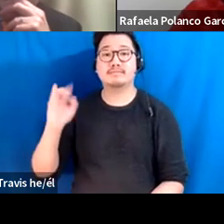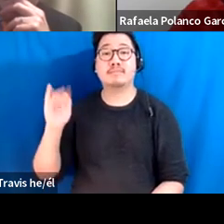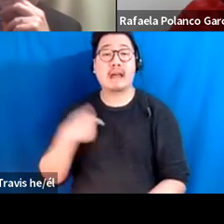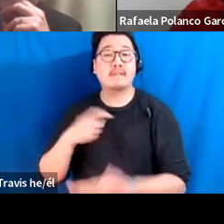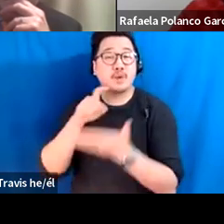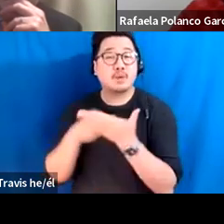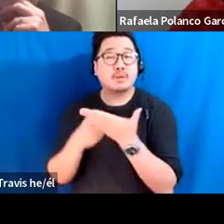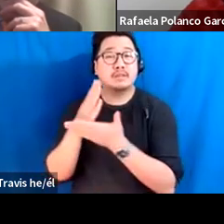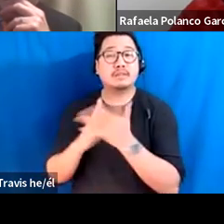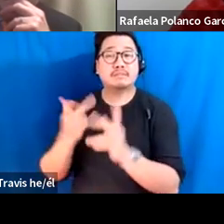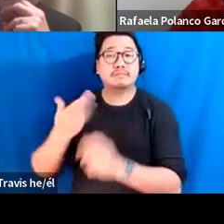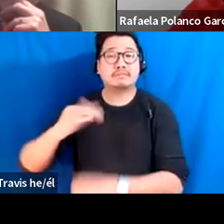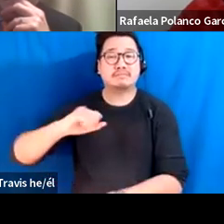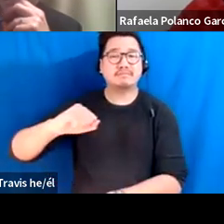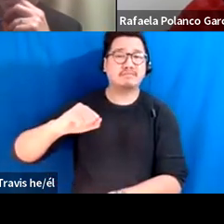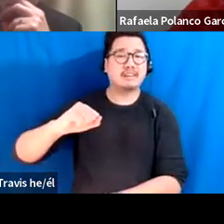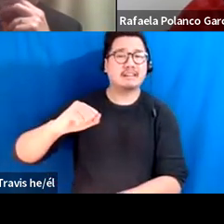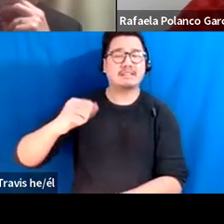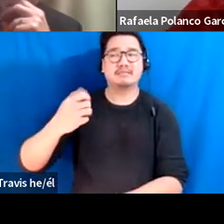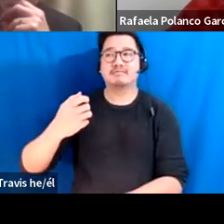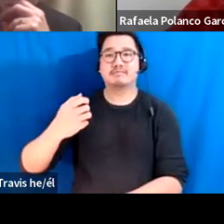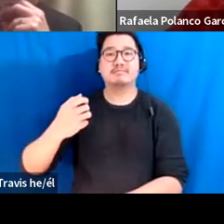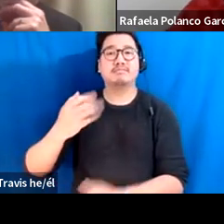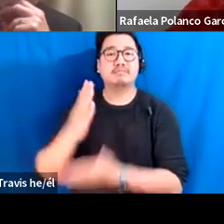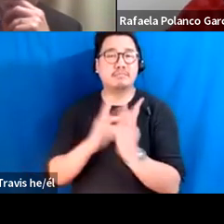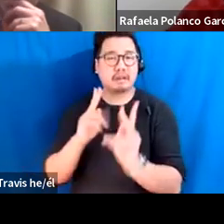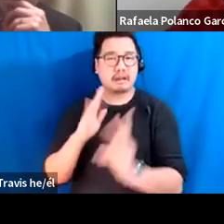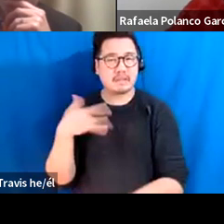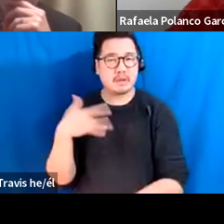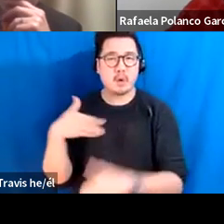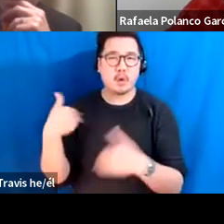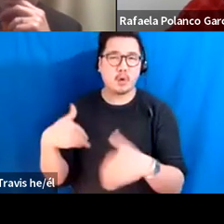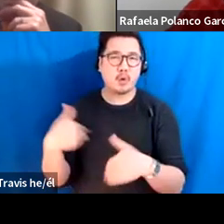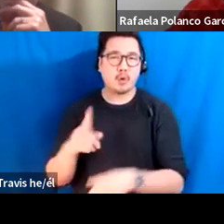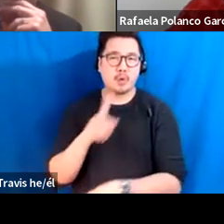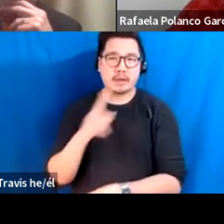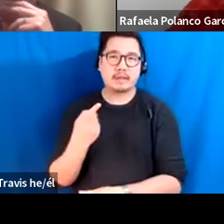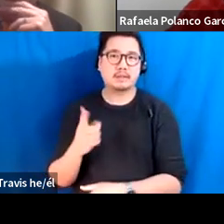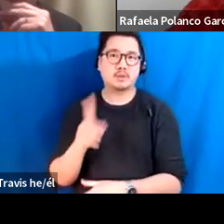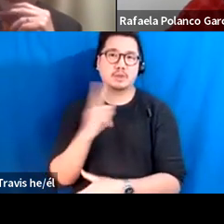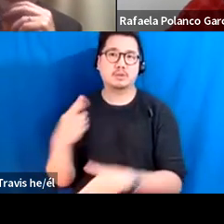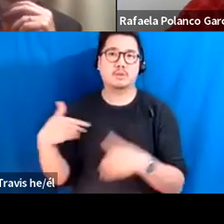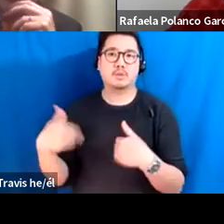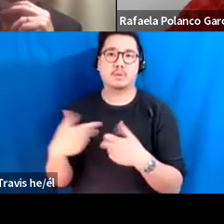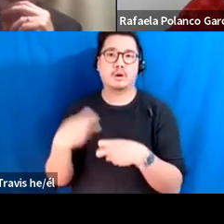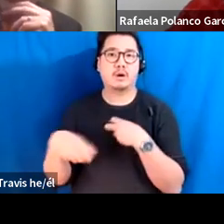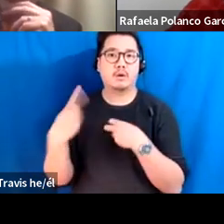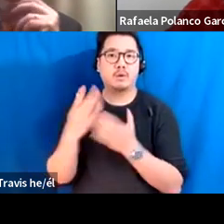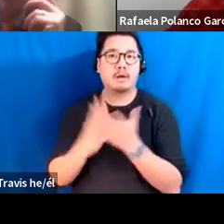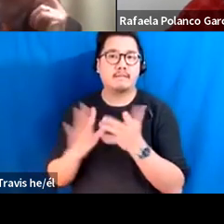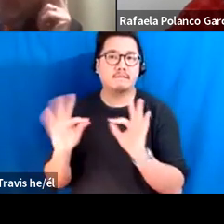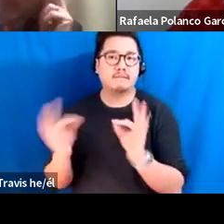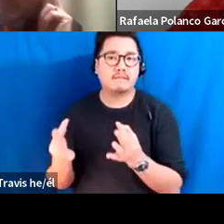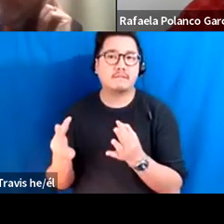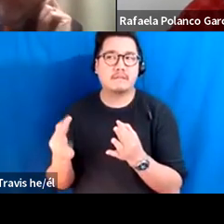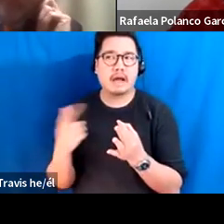from advocates around feeling that this may be a heavy lift for some families and i'm not sure how again that's